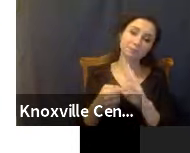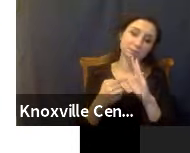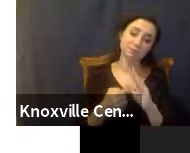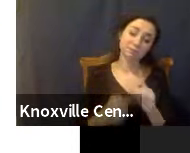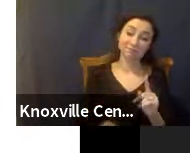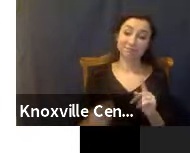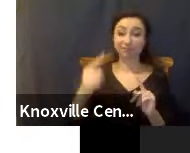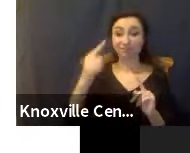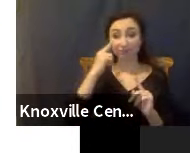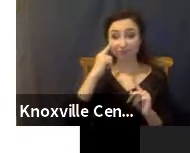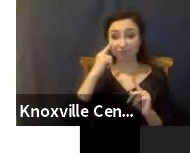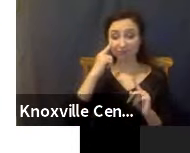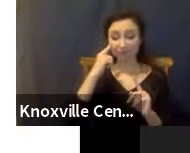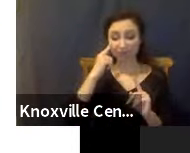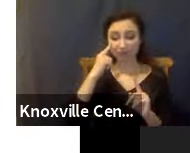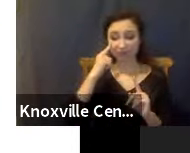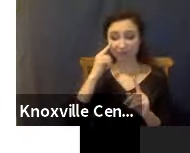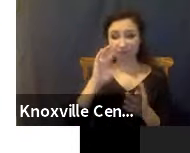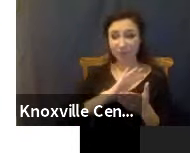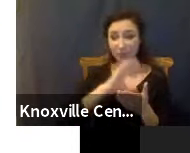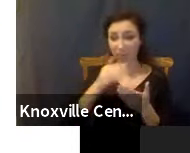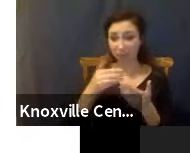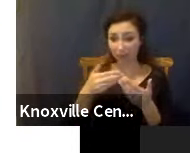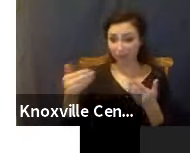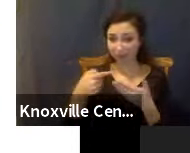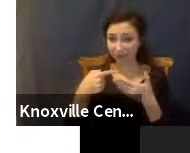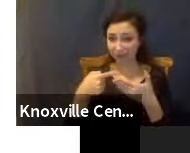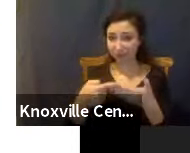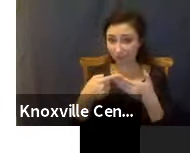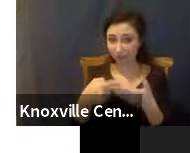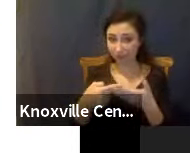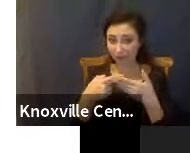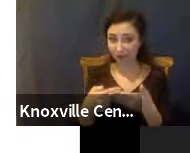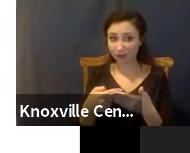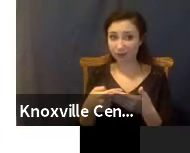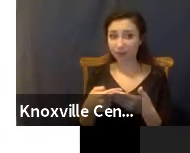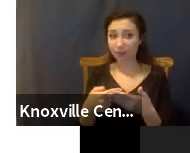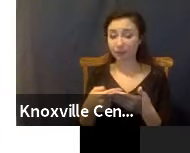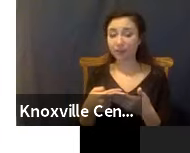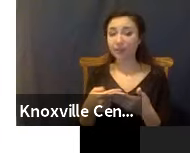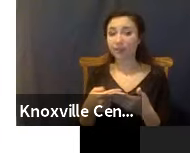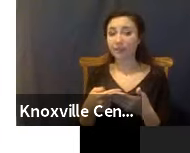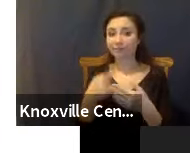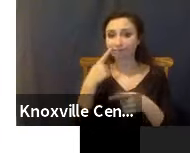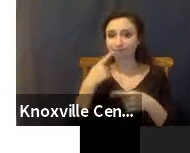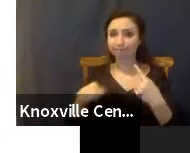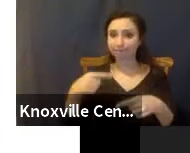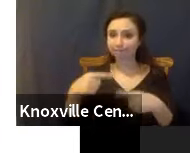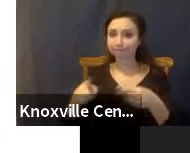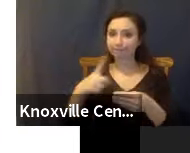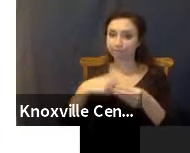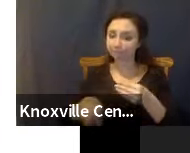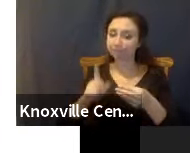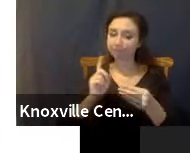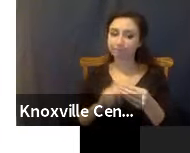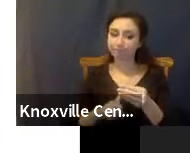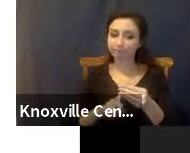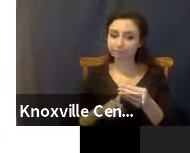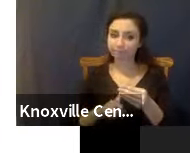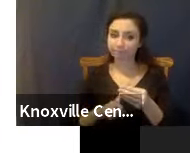think, is the amount of things that have been debated and deliberated about. And, I think